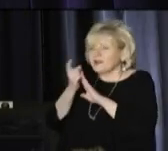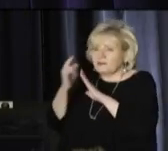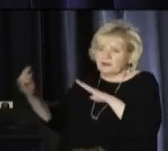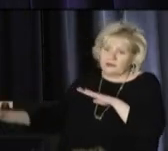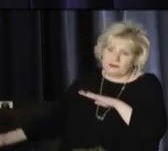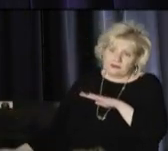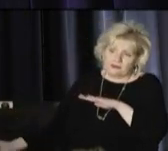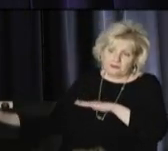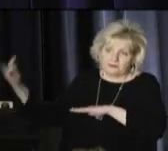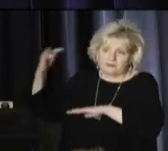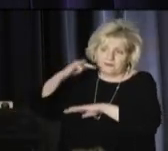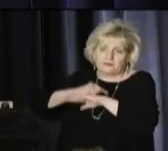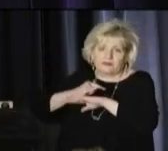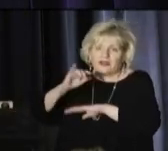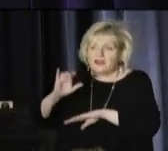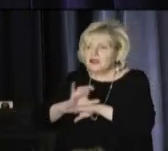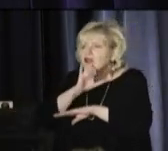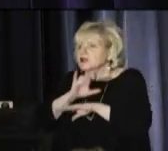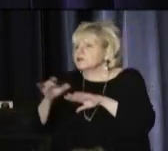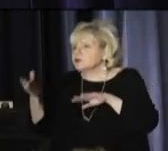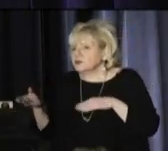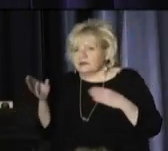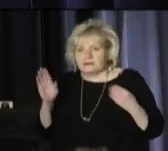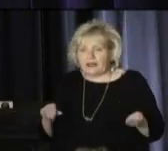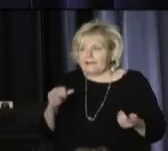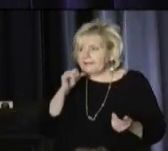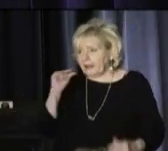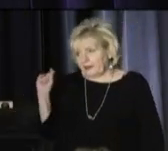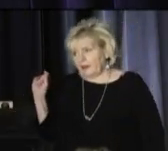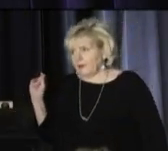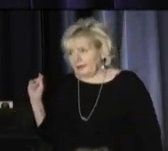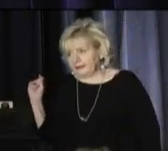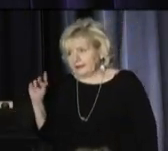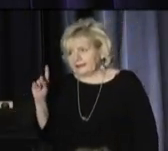my computer died. Not like a little bit dead, but like